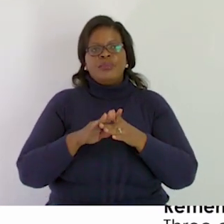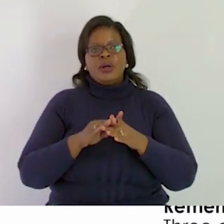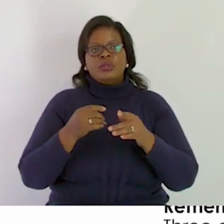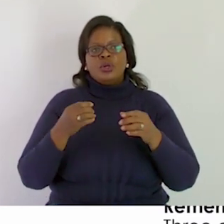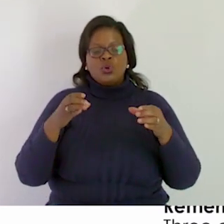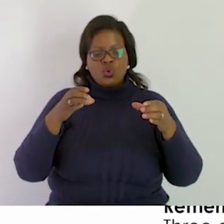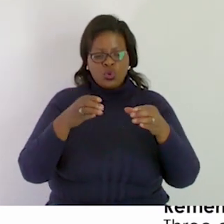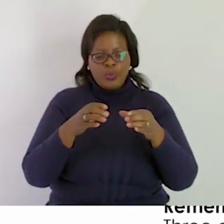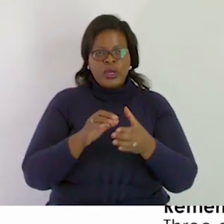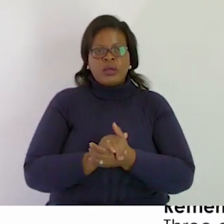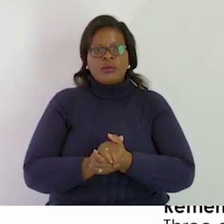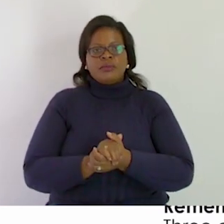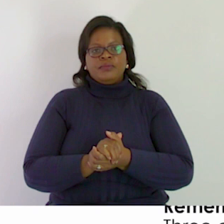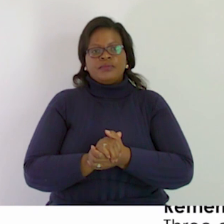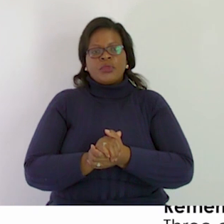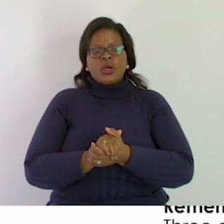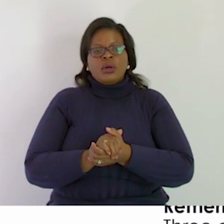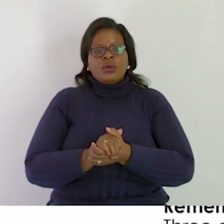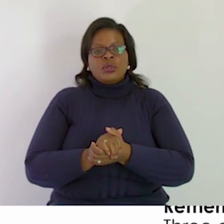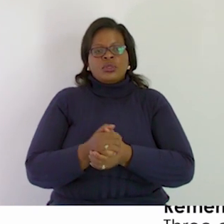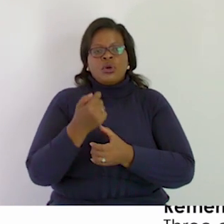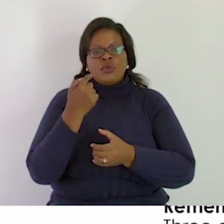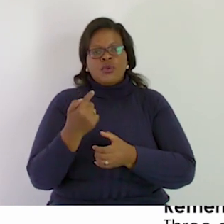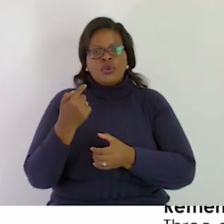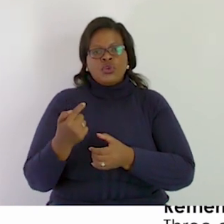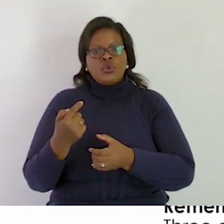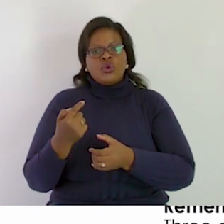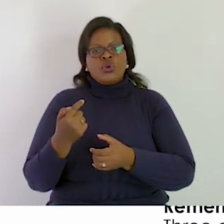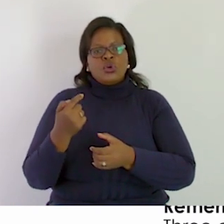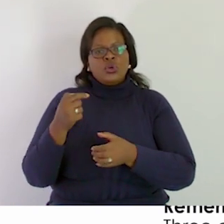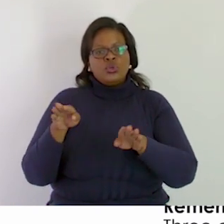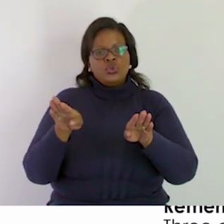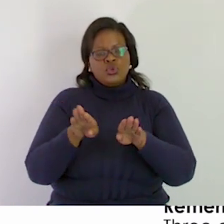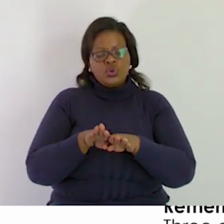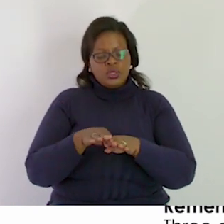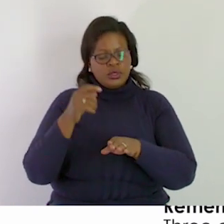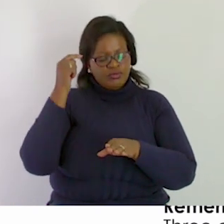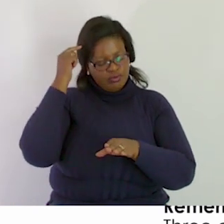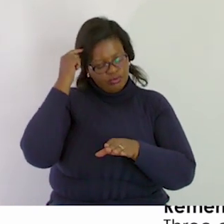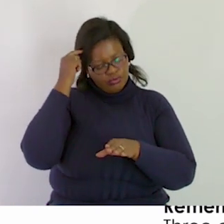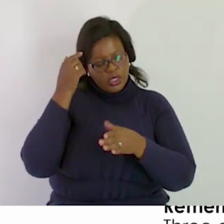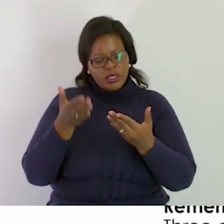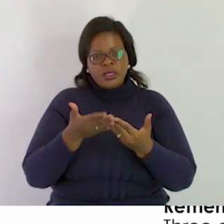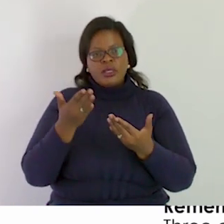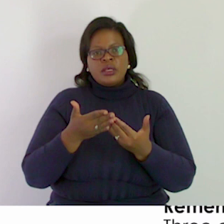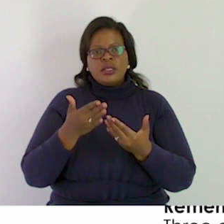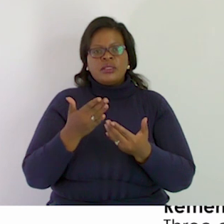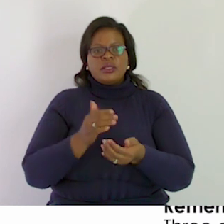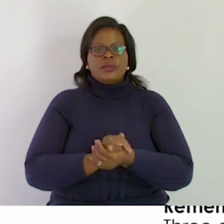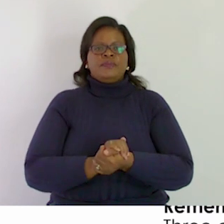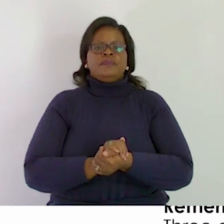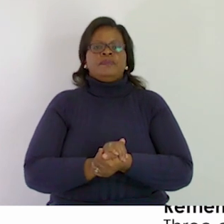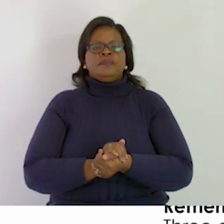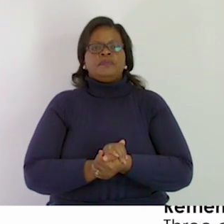property normally is for you to make your mental calculations easier. All right? That is the purpose behind